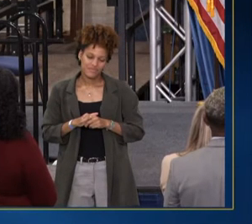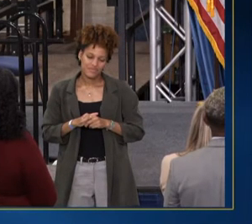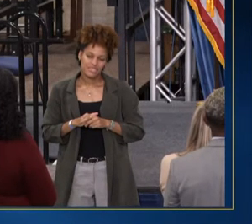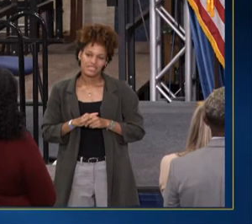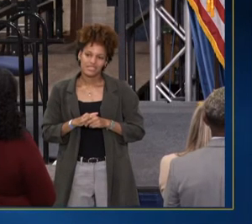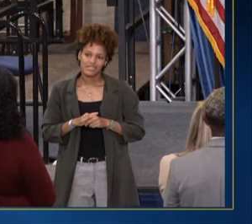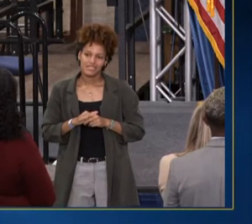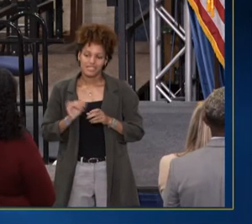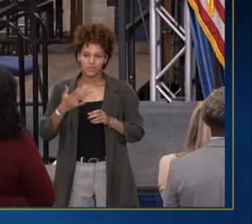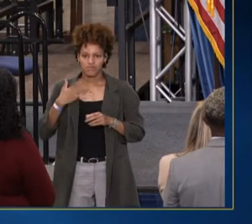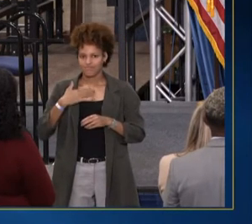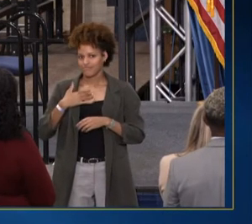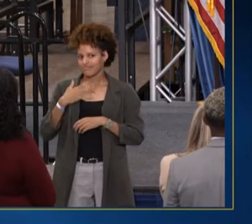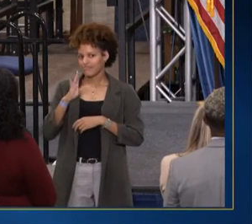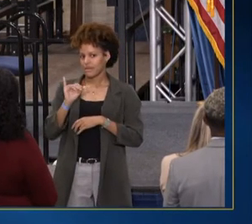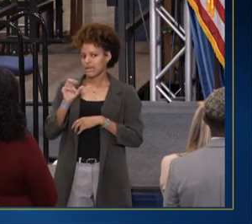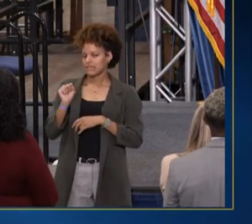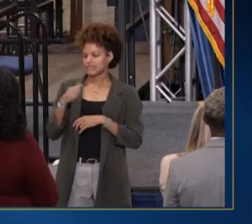so I'm biased.